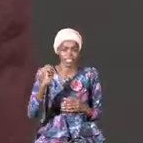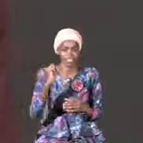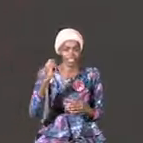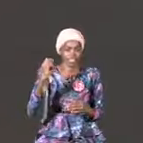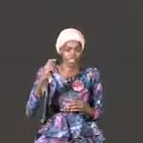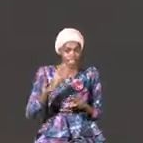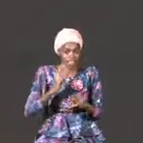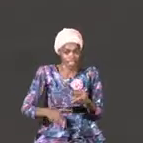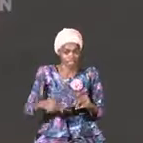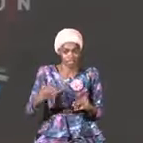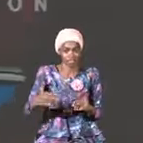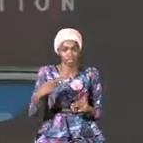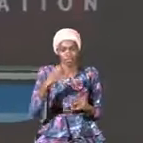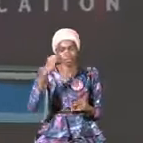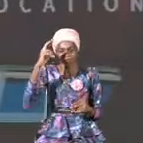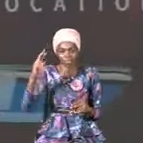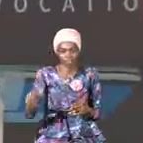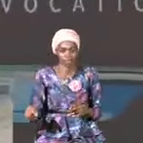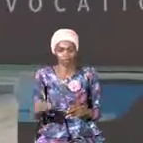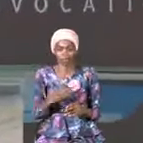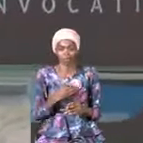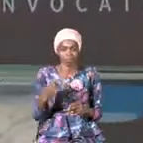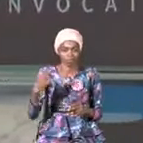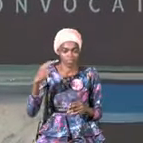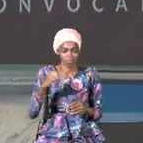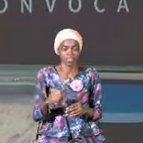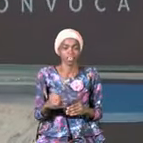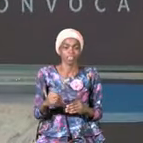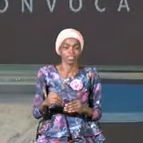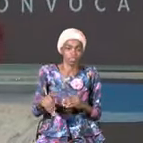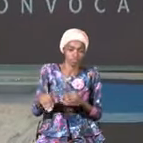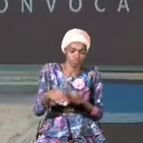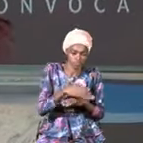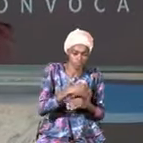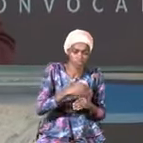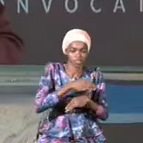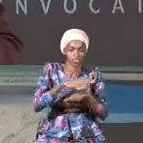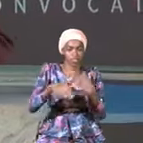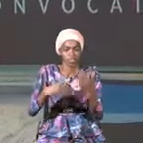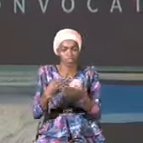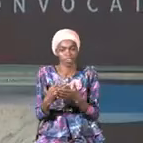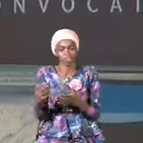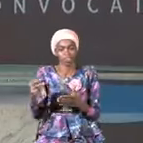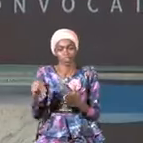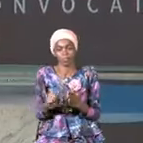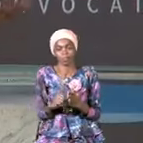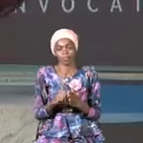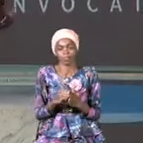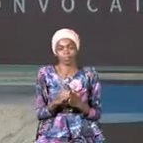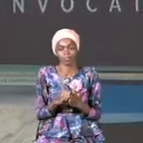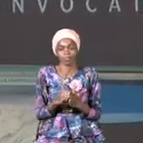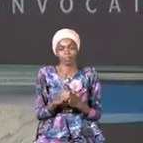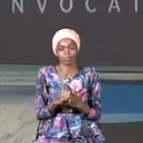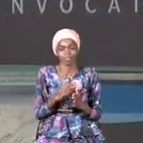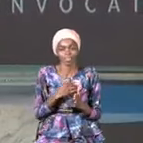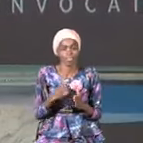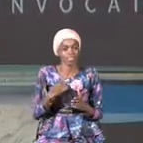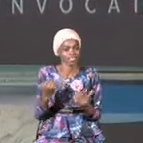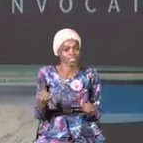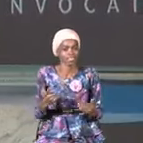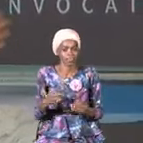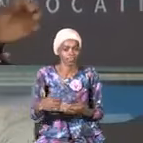the hen brooded over them. As the chicks came